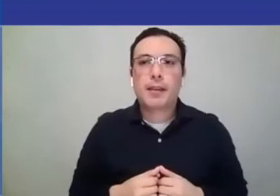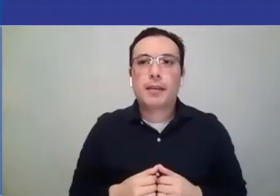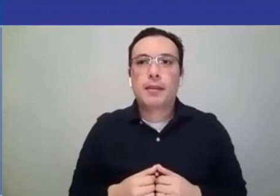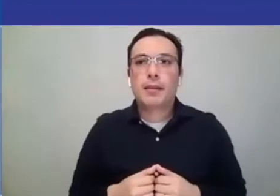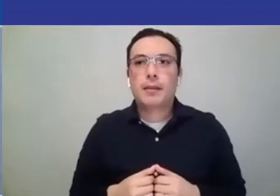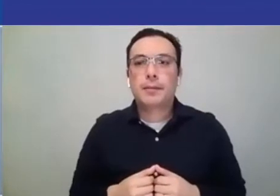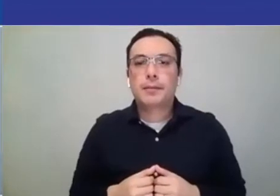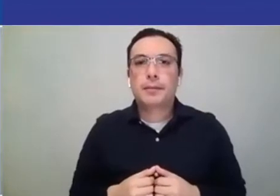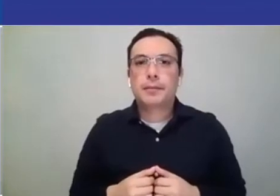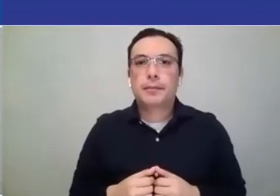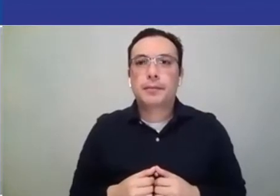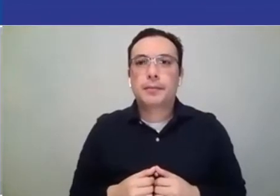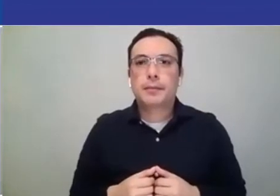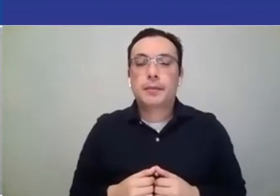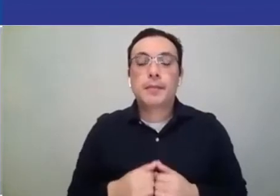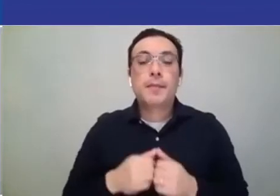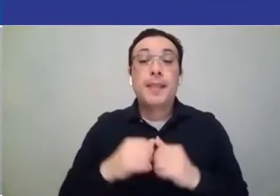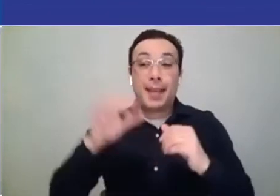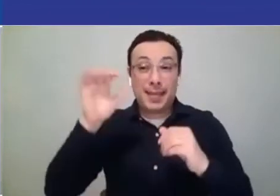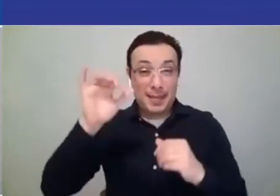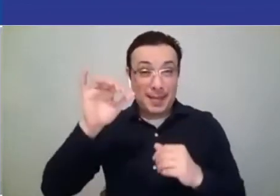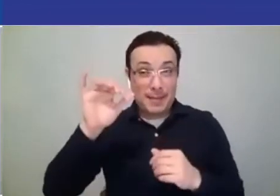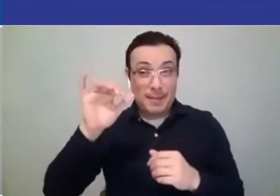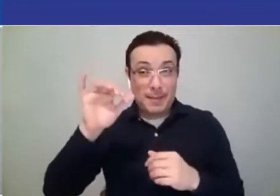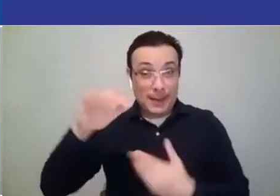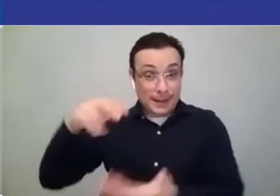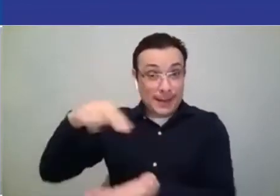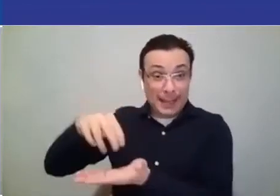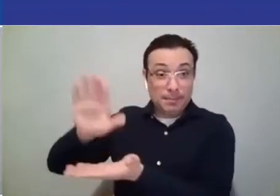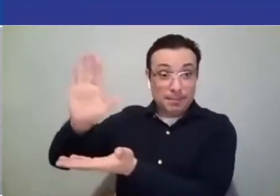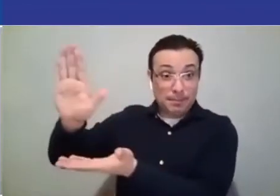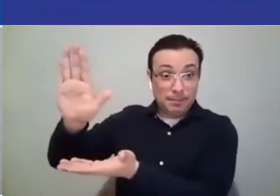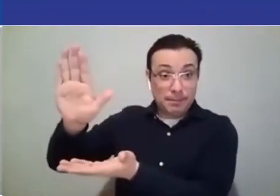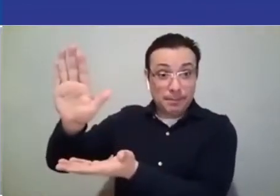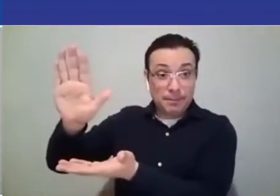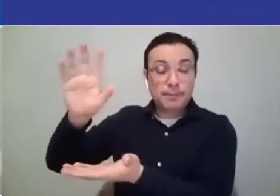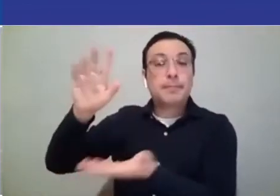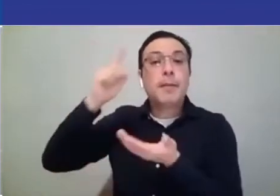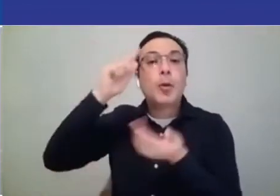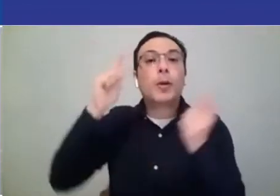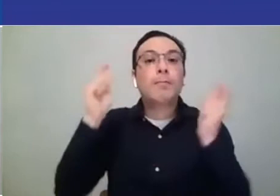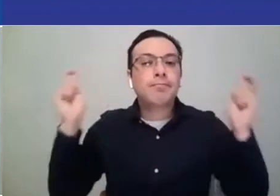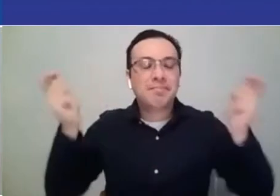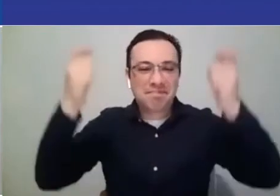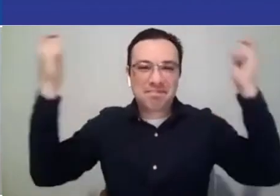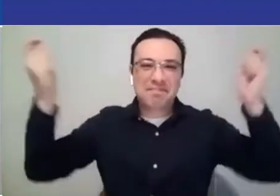as so many social dances do. First of all, celebration.